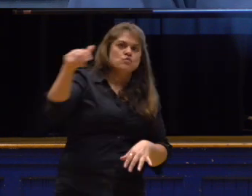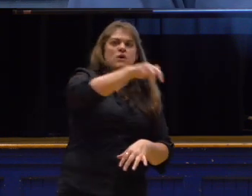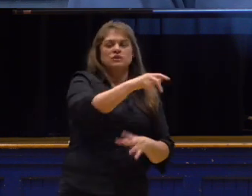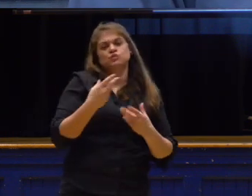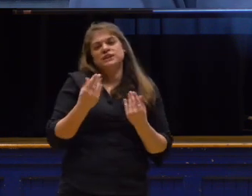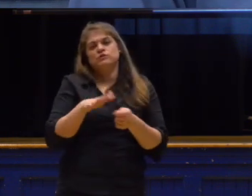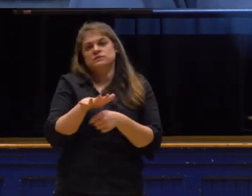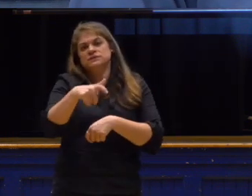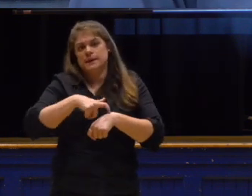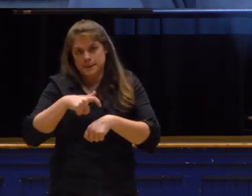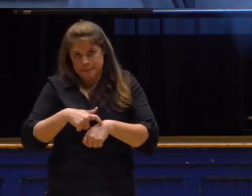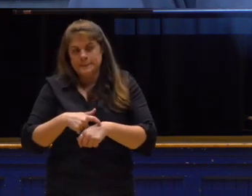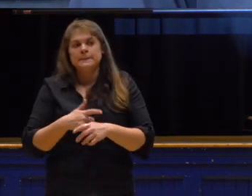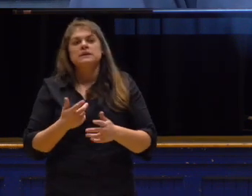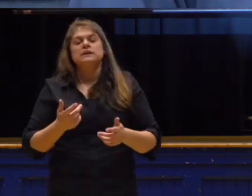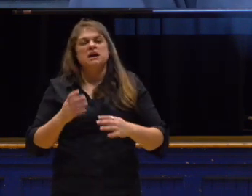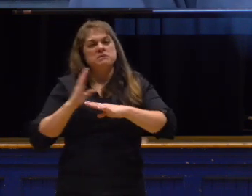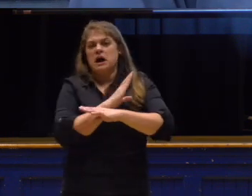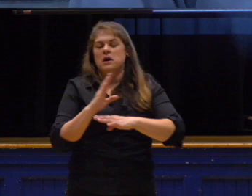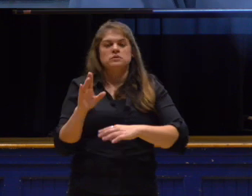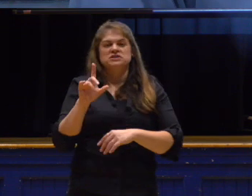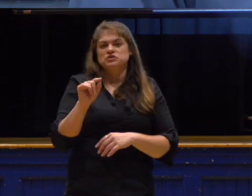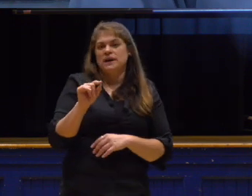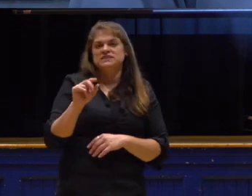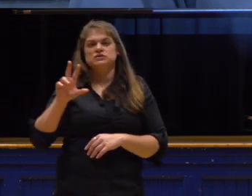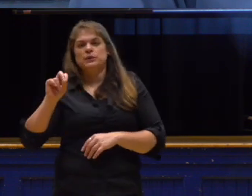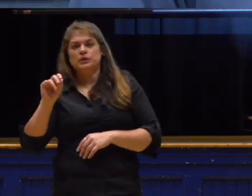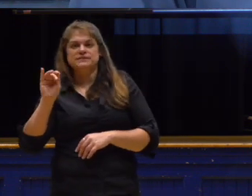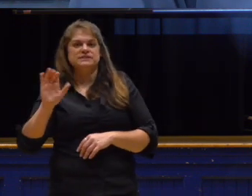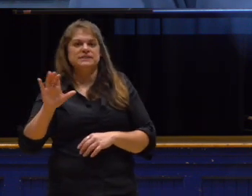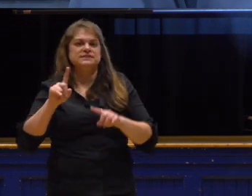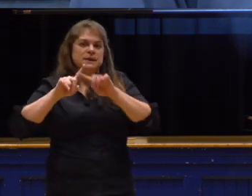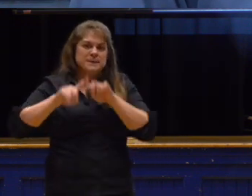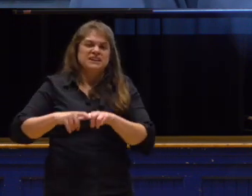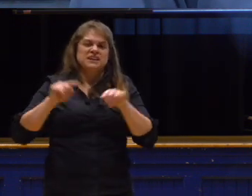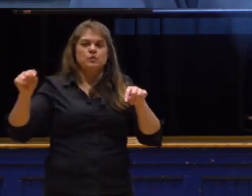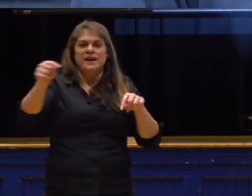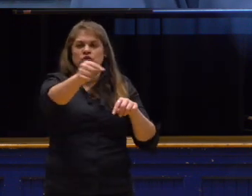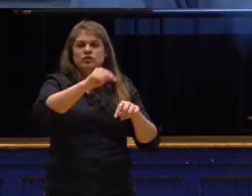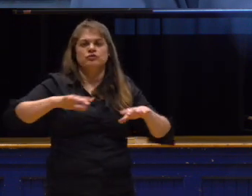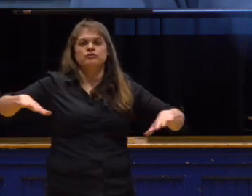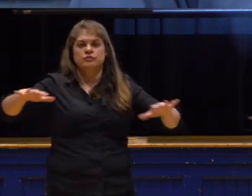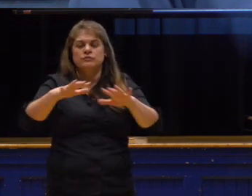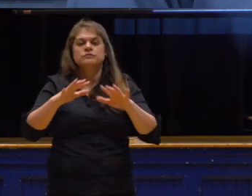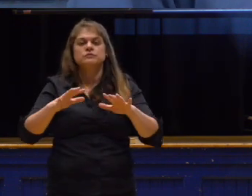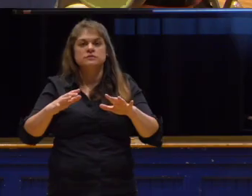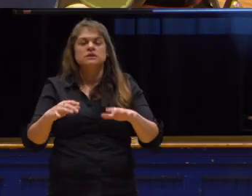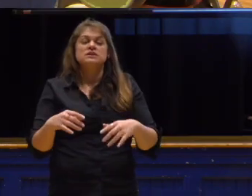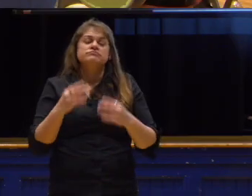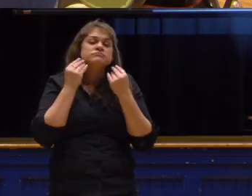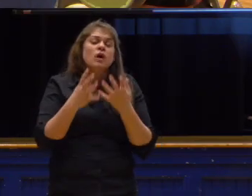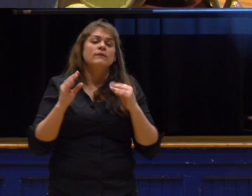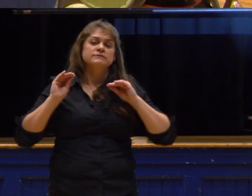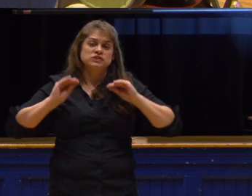to give you a bunch of time. And a lot of those are going to be anywhere between 20 and 30 seconds, depending upon where you are. And